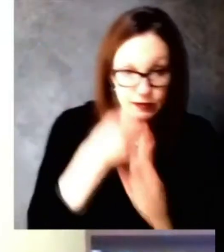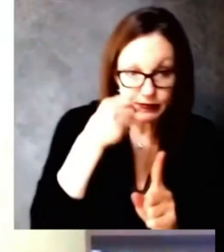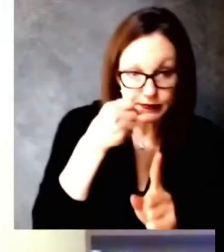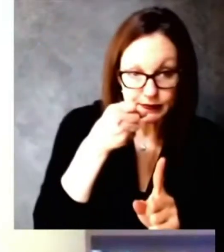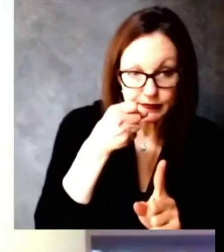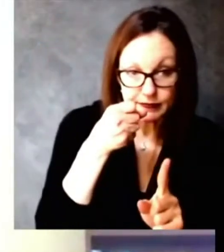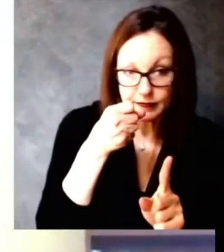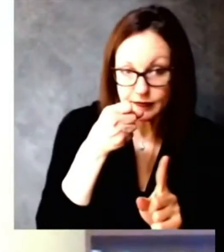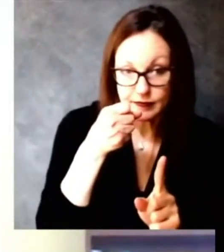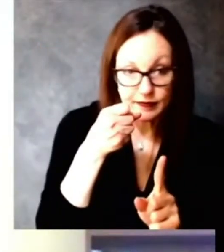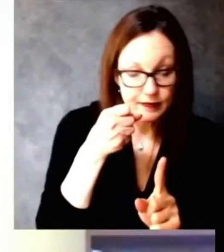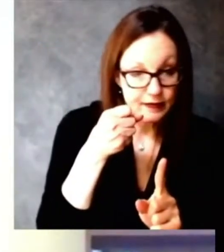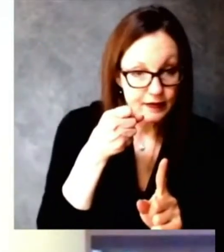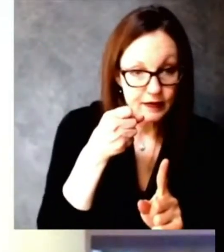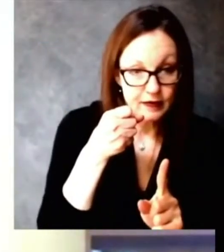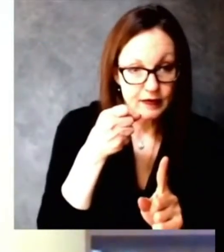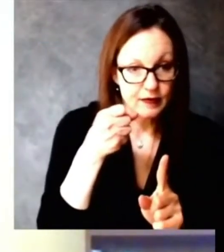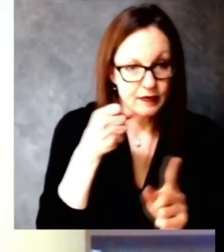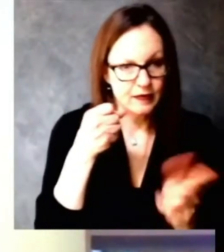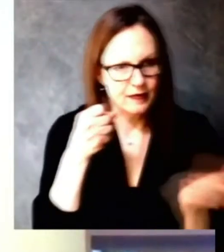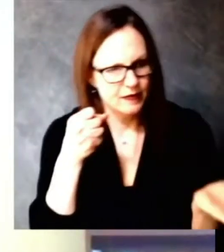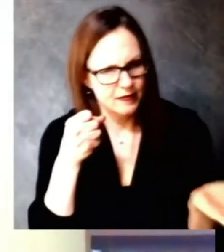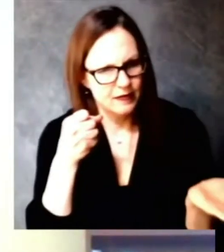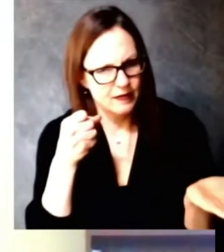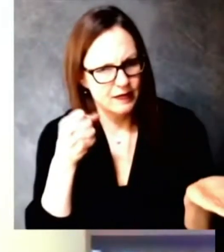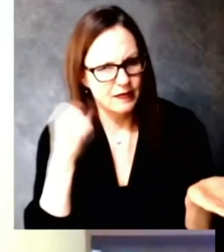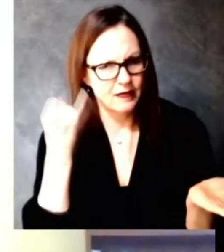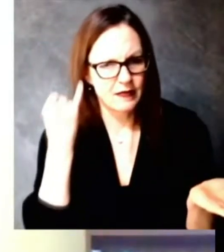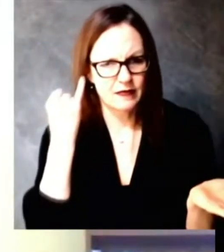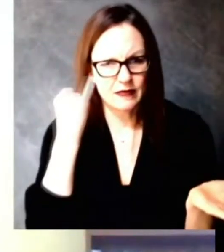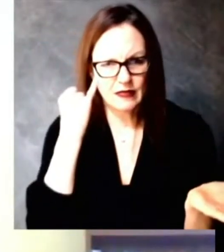They're 95% effective. But if